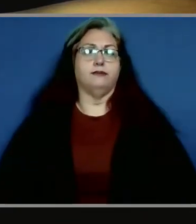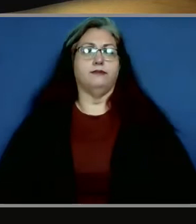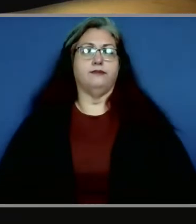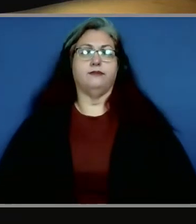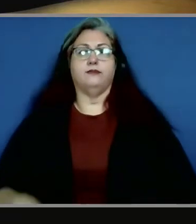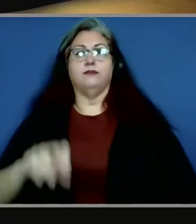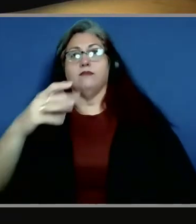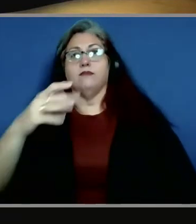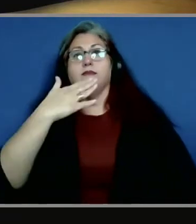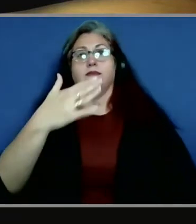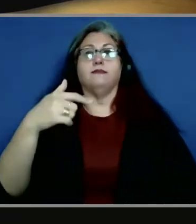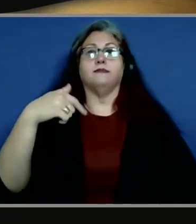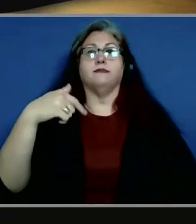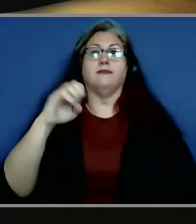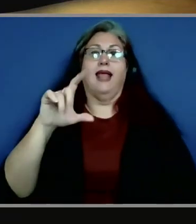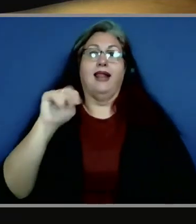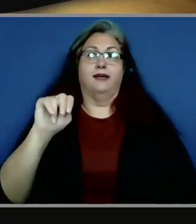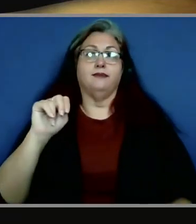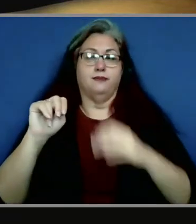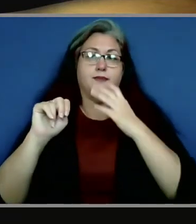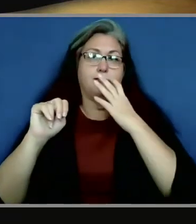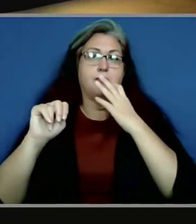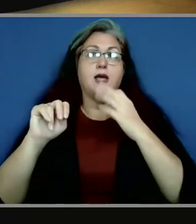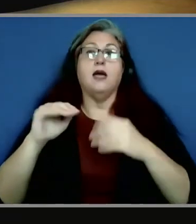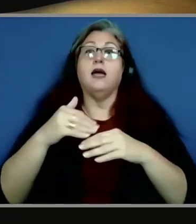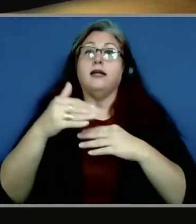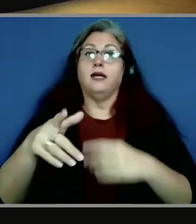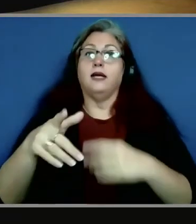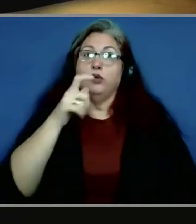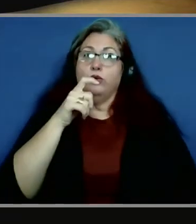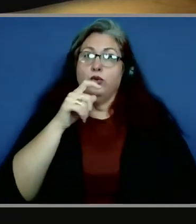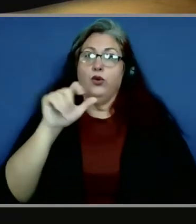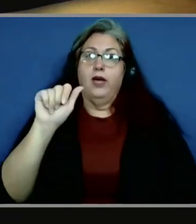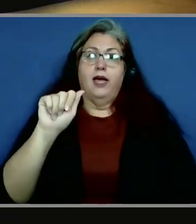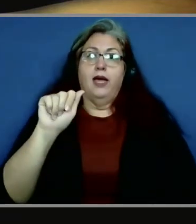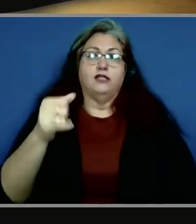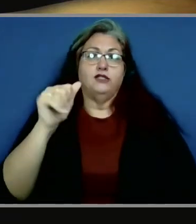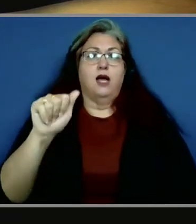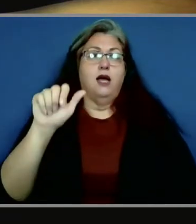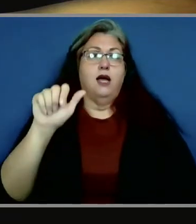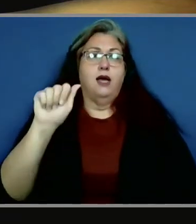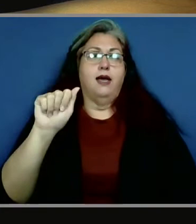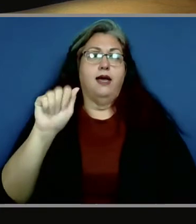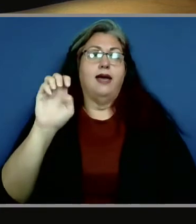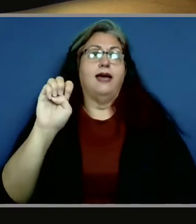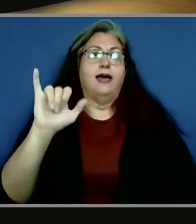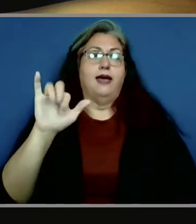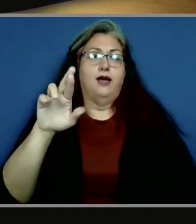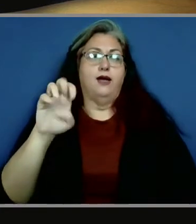Thank you. This is Ellen. Let's go next to Asia Iyer.